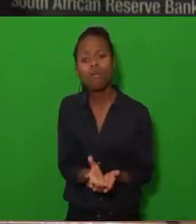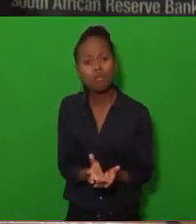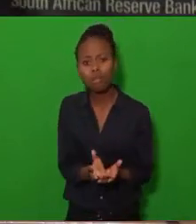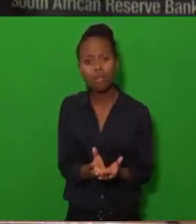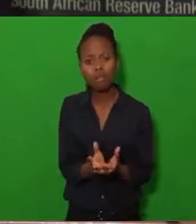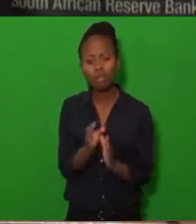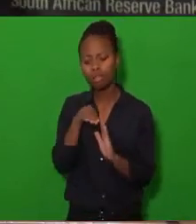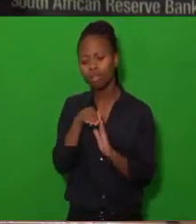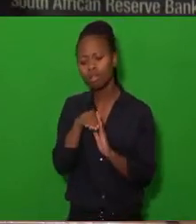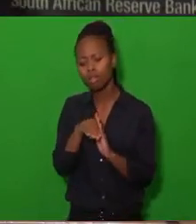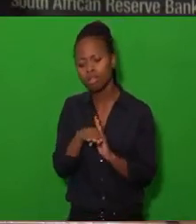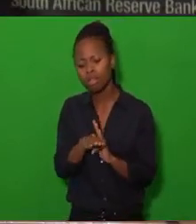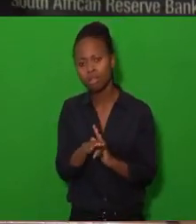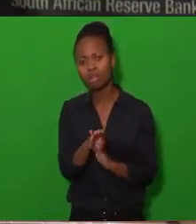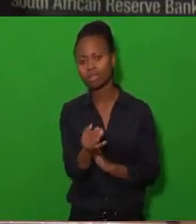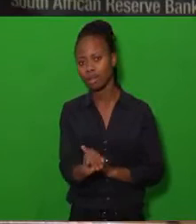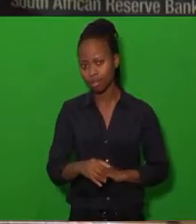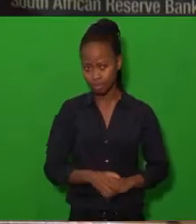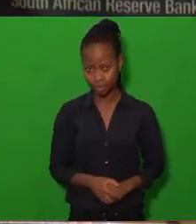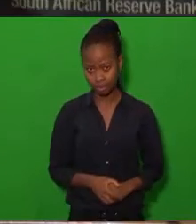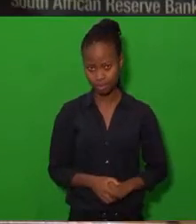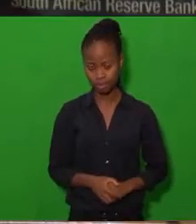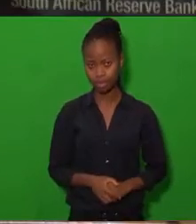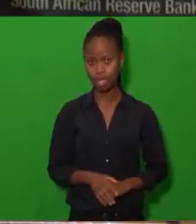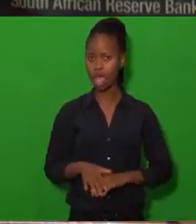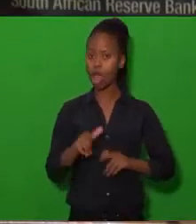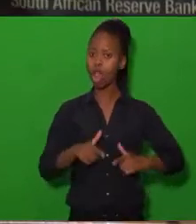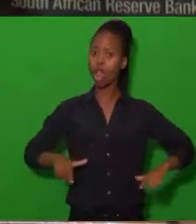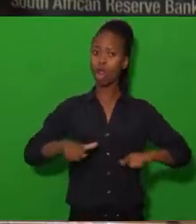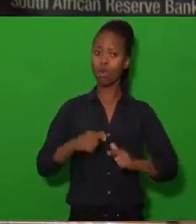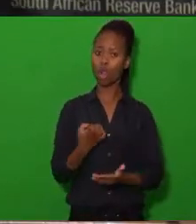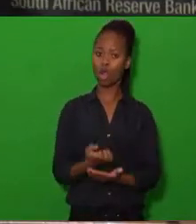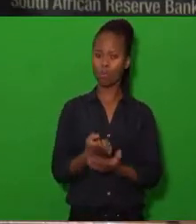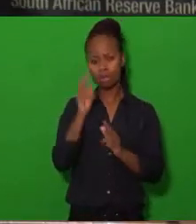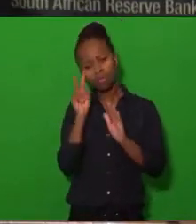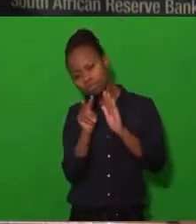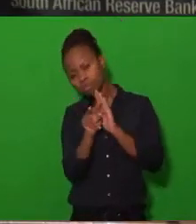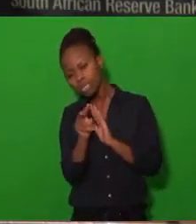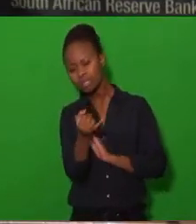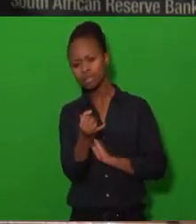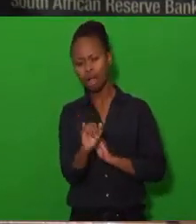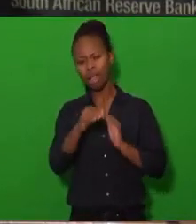be bottoming out. The domestic economic outlook remains fragile.